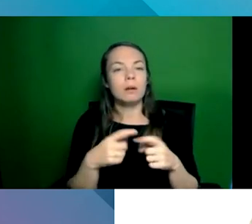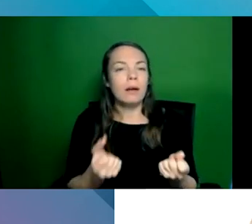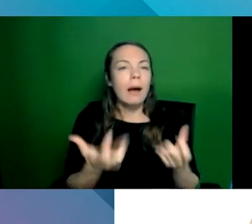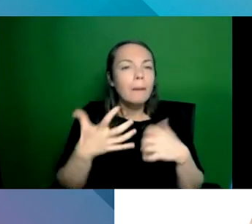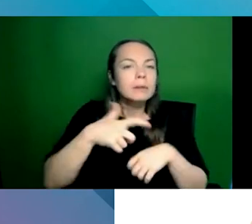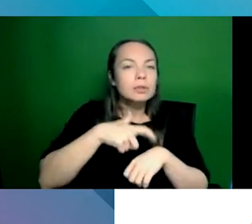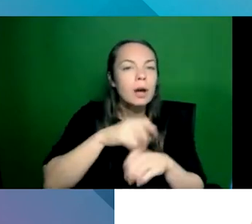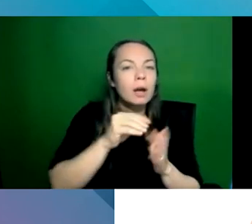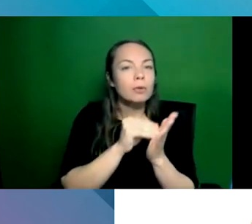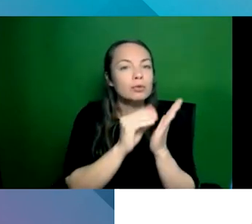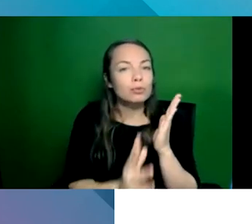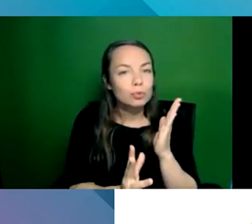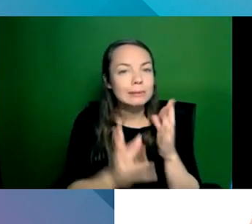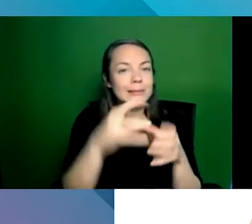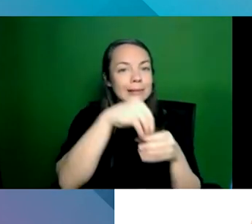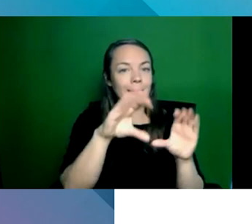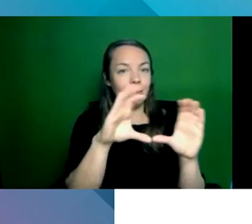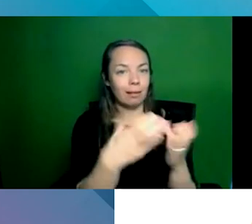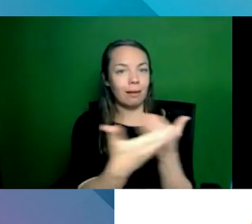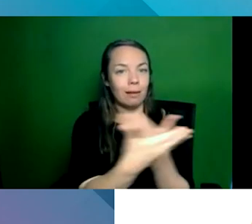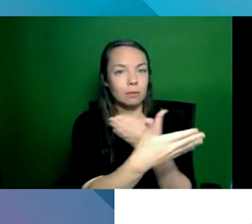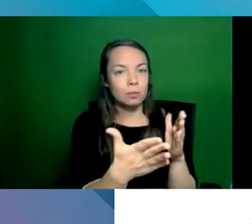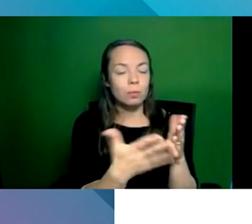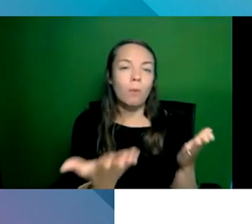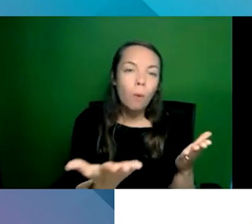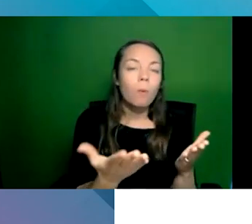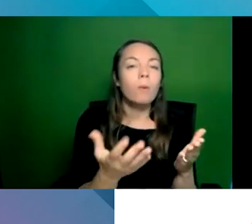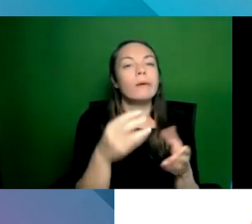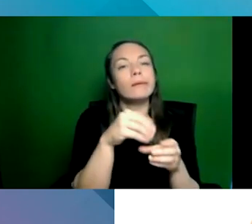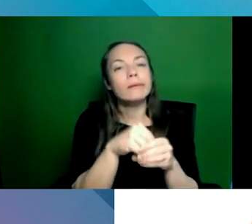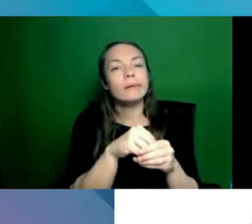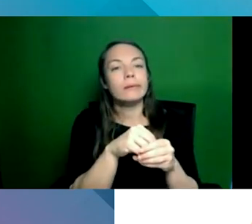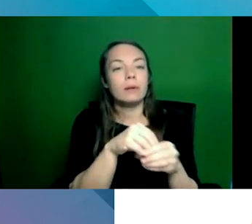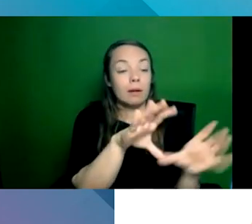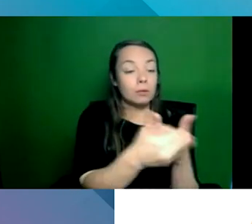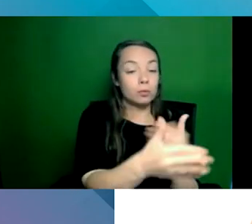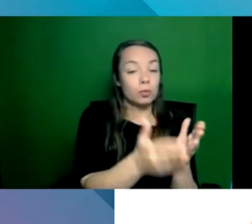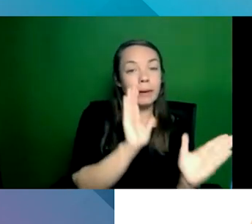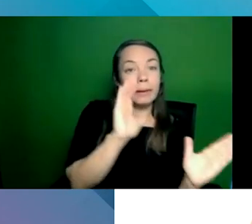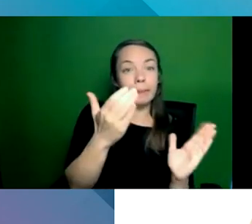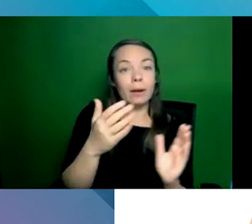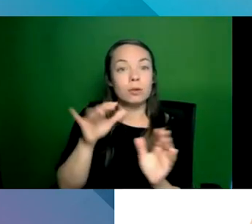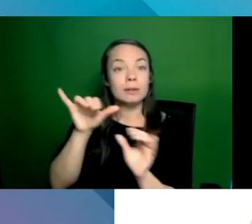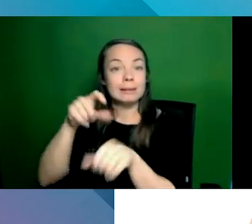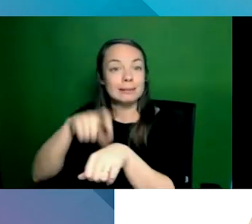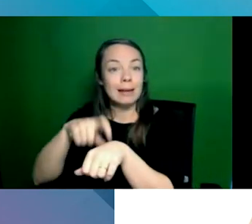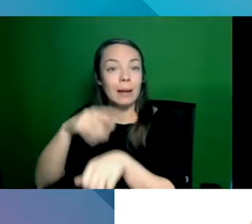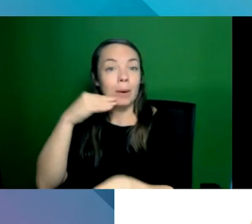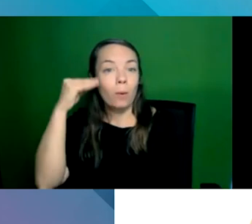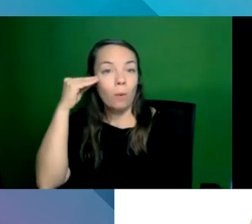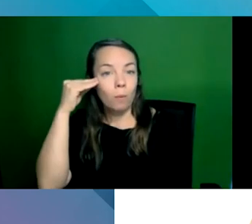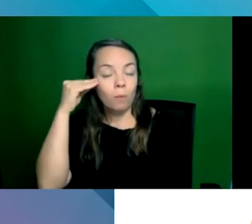spends in the classroom or in the school setting versus what they spend at home. And so we know that that's the